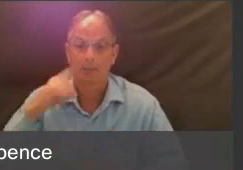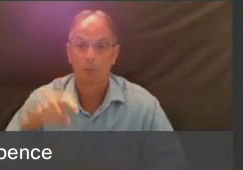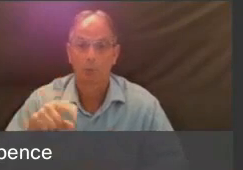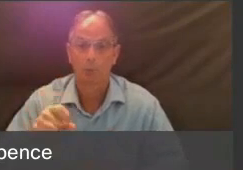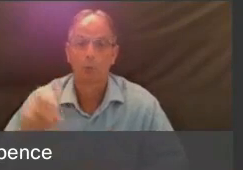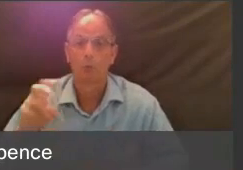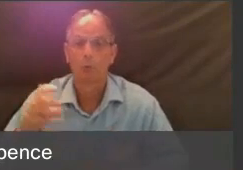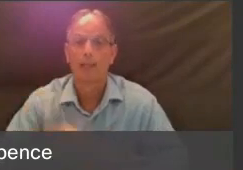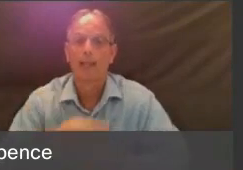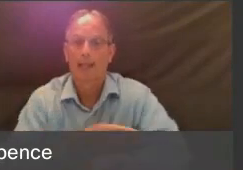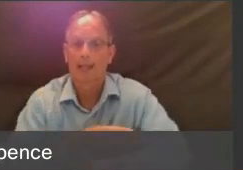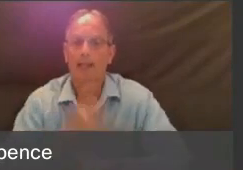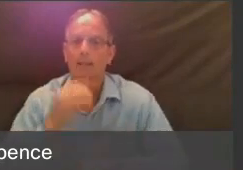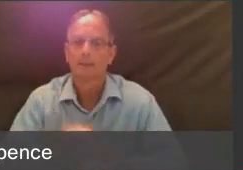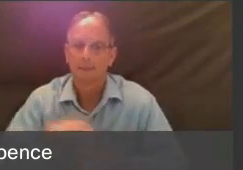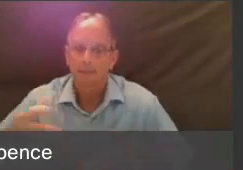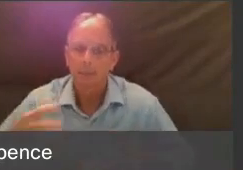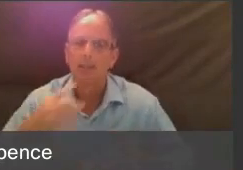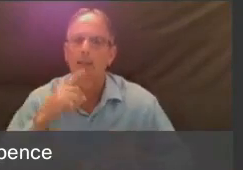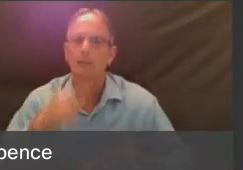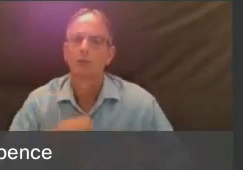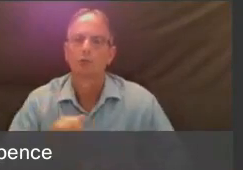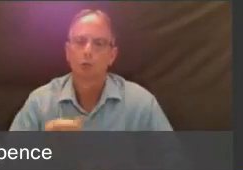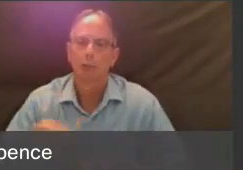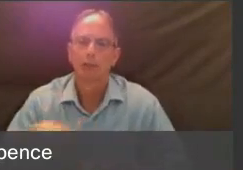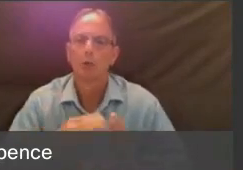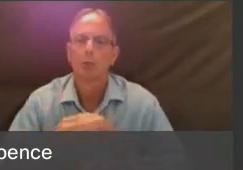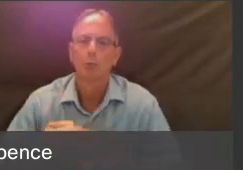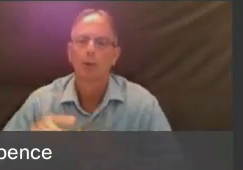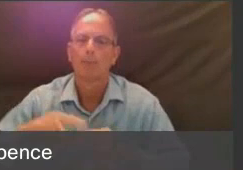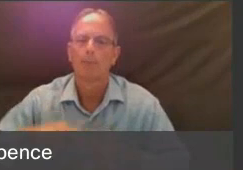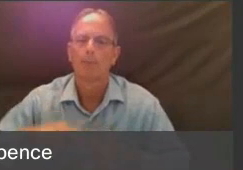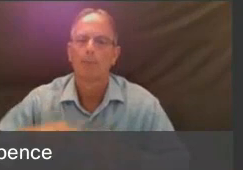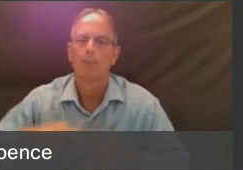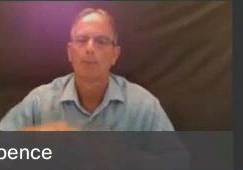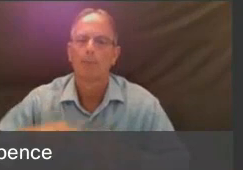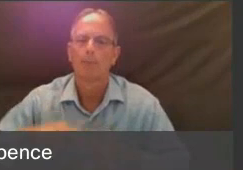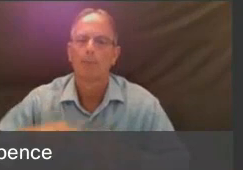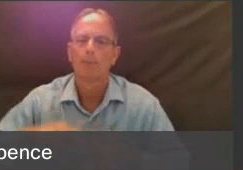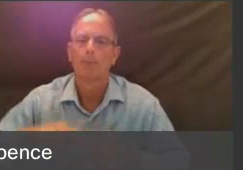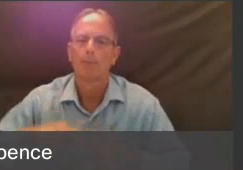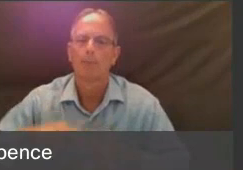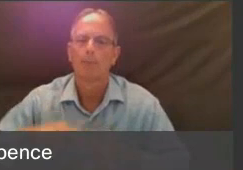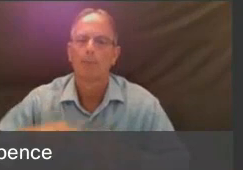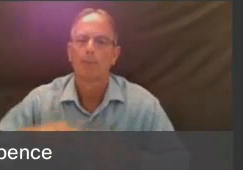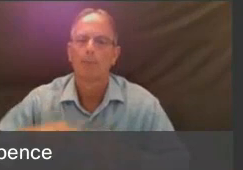enhance, expand, and strengthen home and community-based services through the Medicaid program.